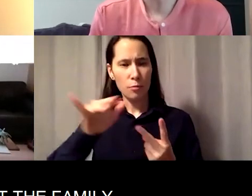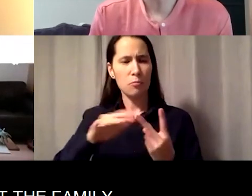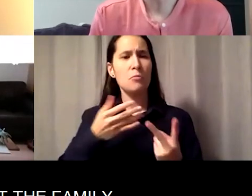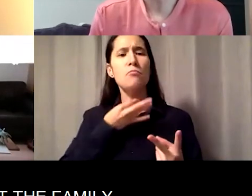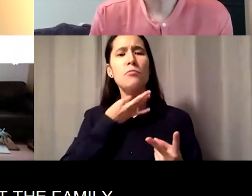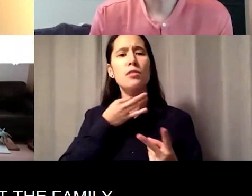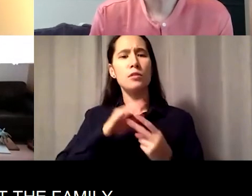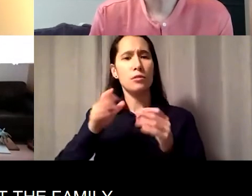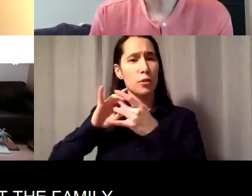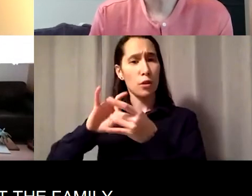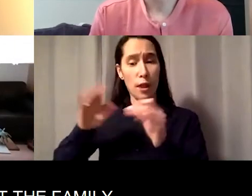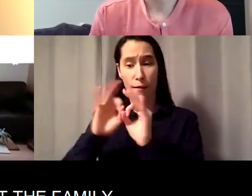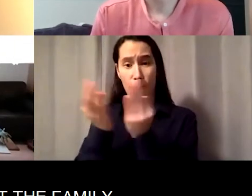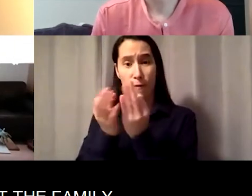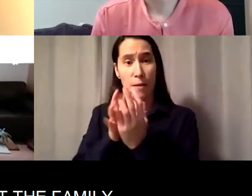councils.